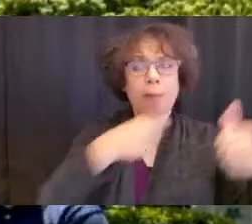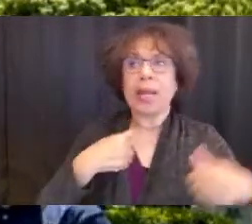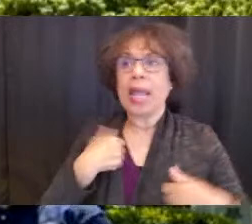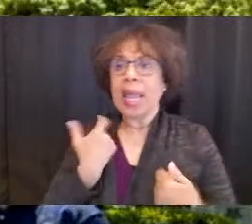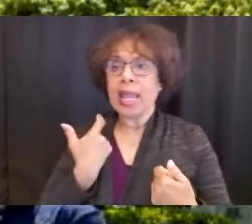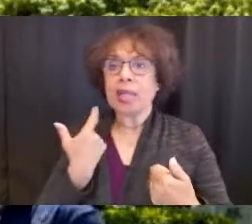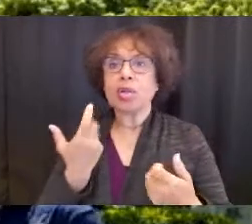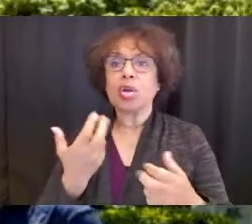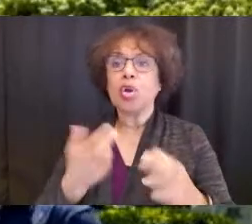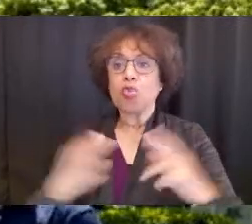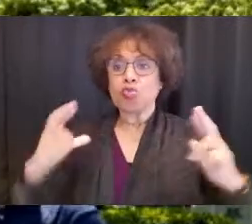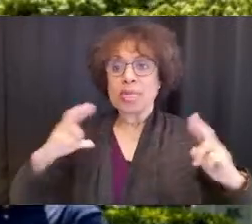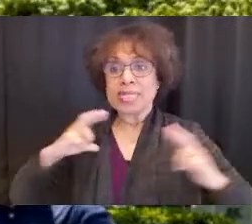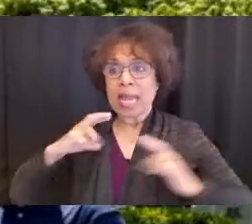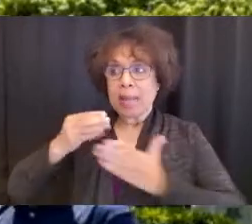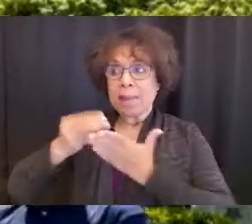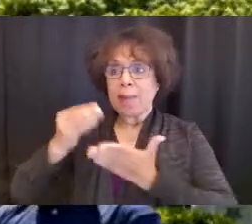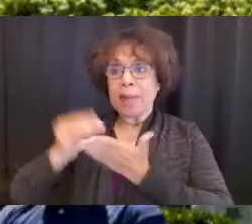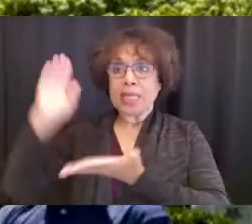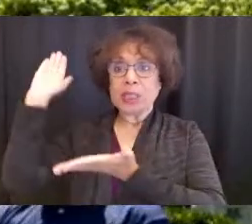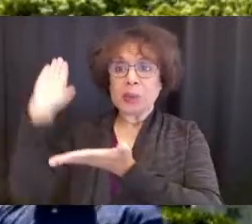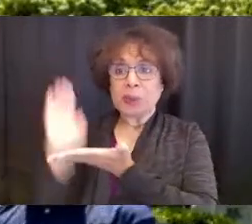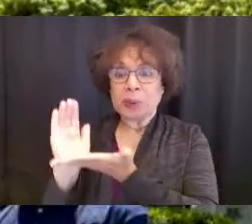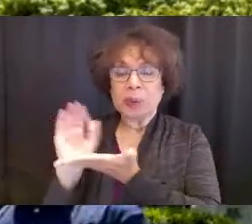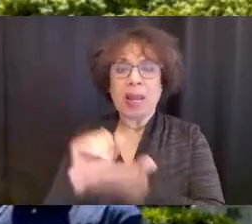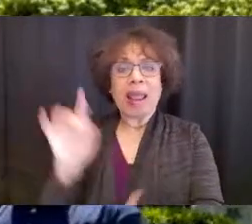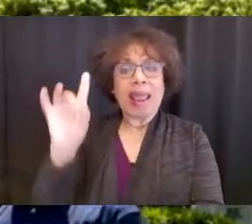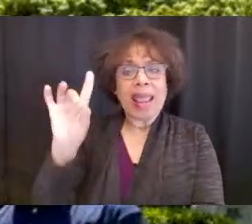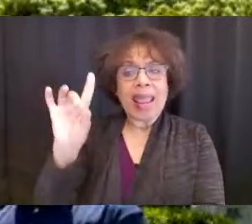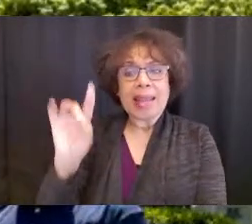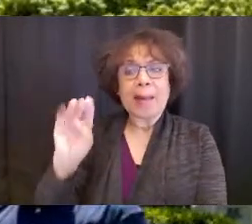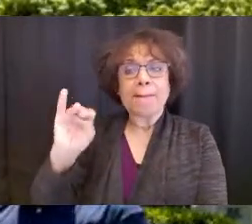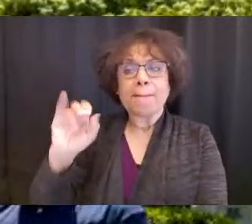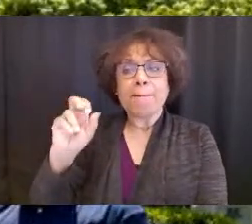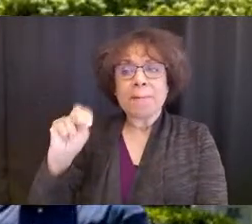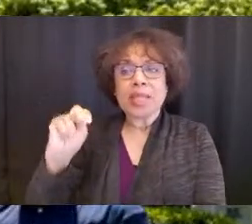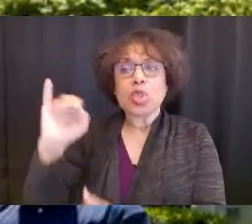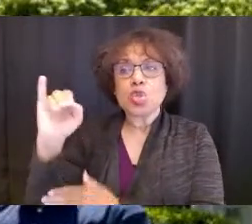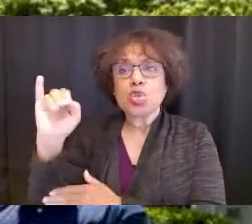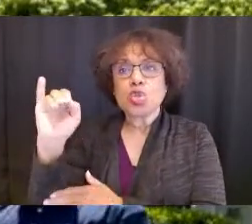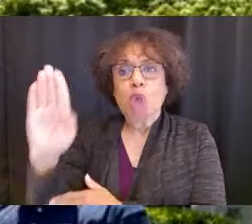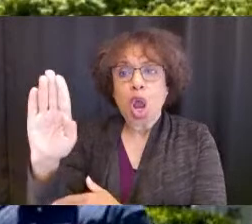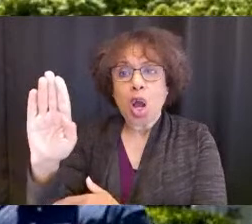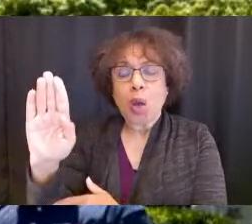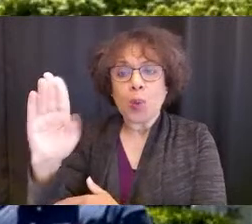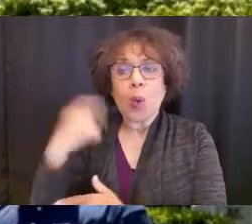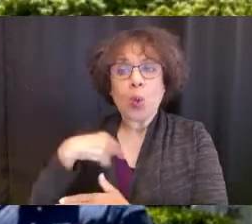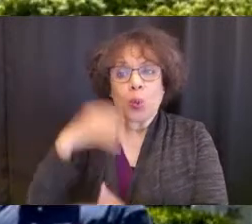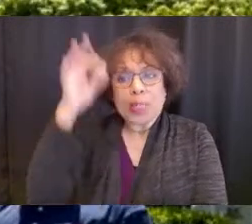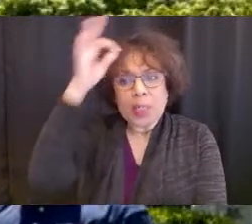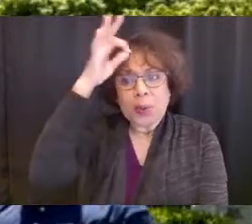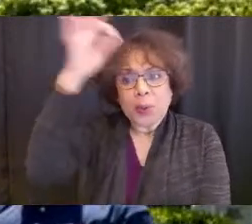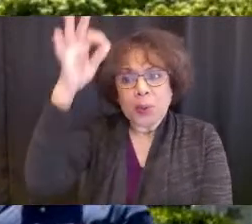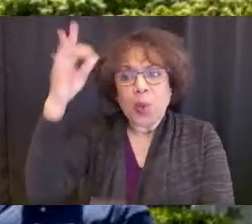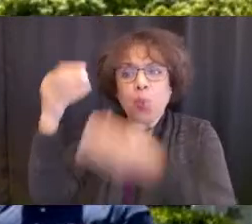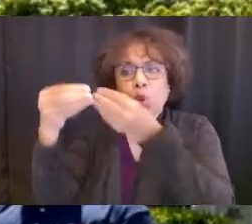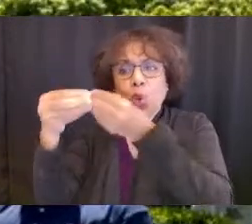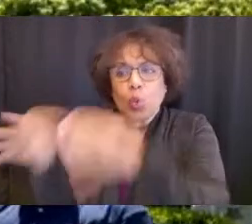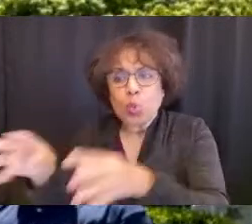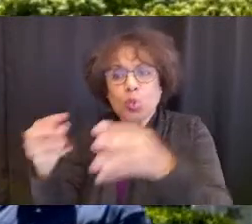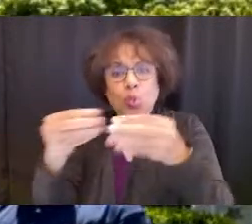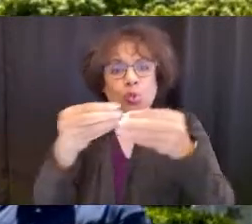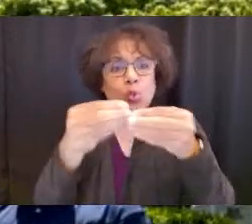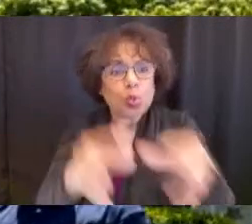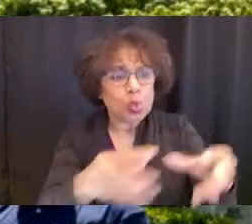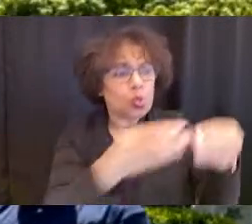retirement accounts, 8 million jobs we are on the verge of losing. But even as